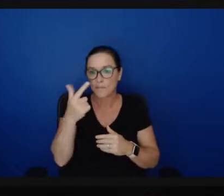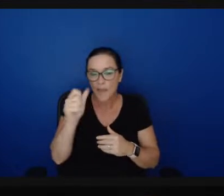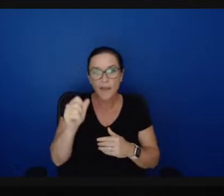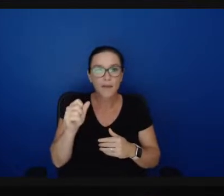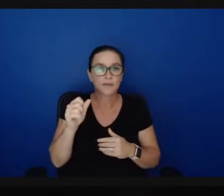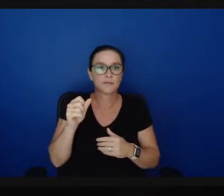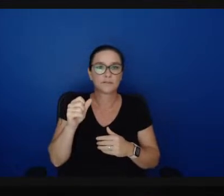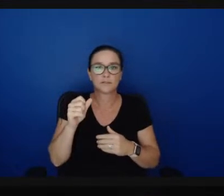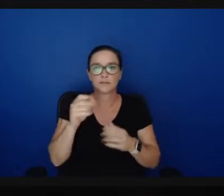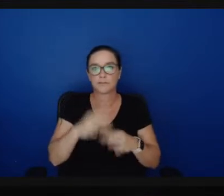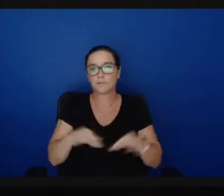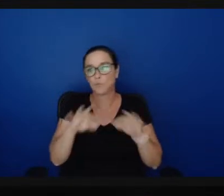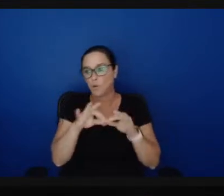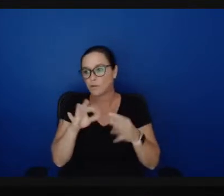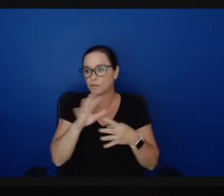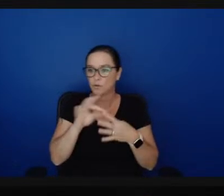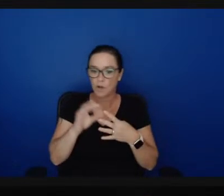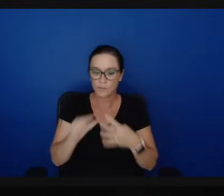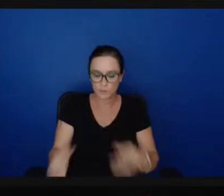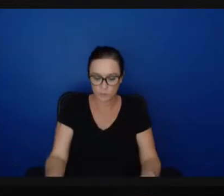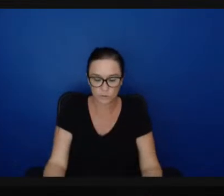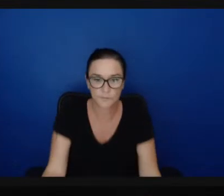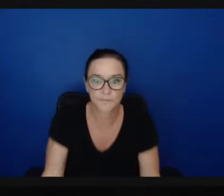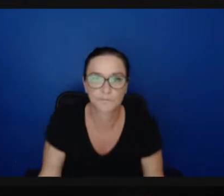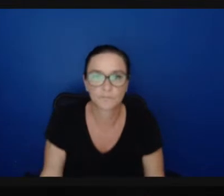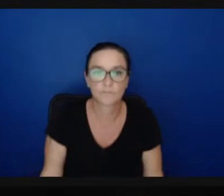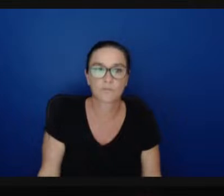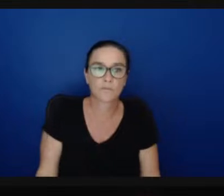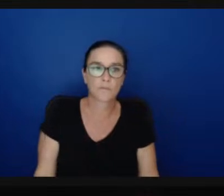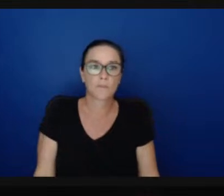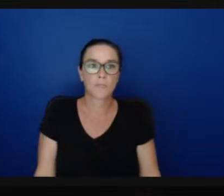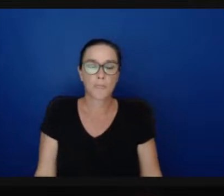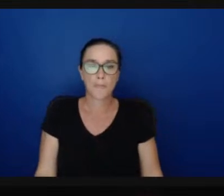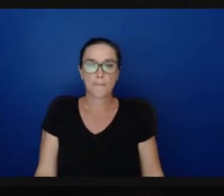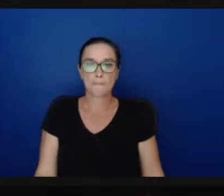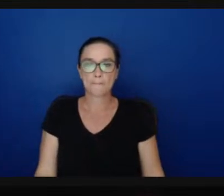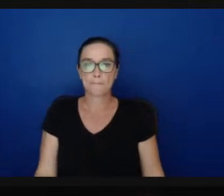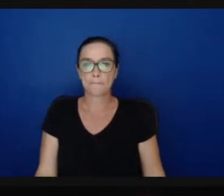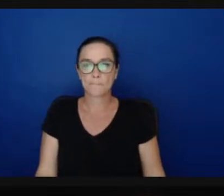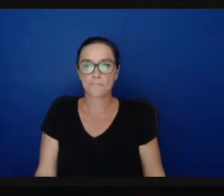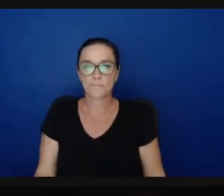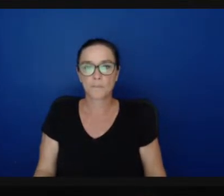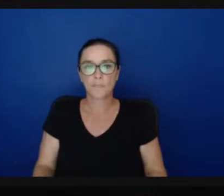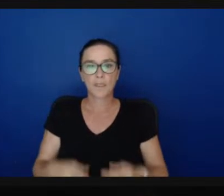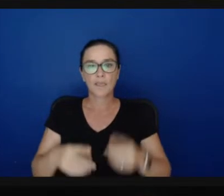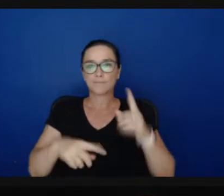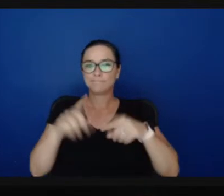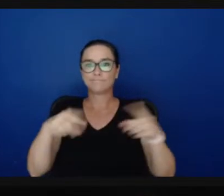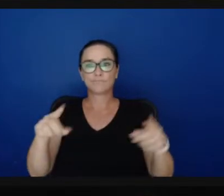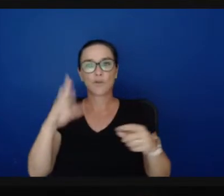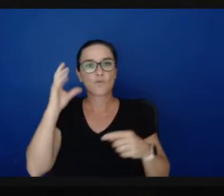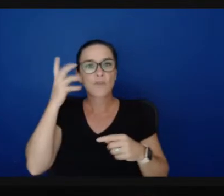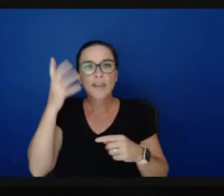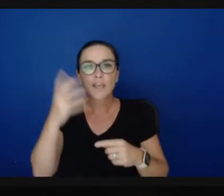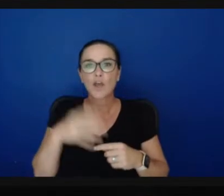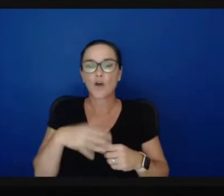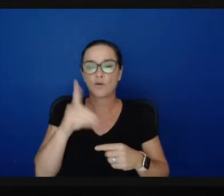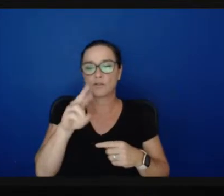optional, go bags and car kits there. All kinds of radios, dust masks,